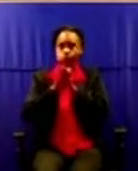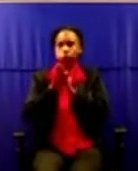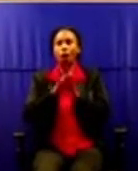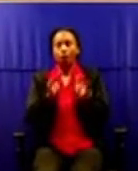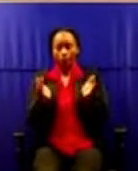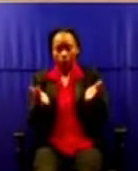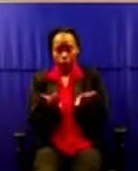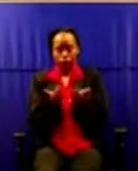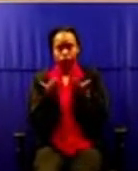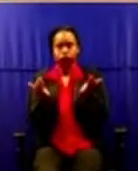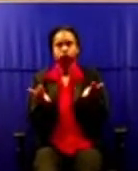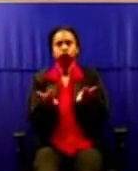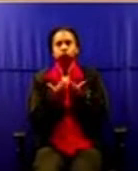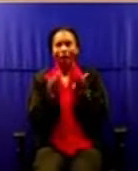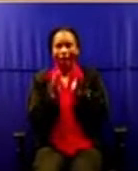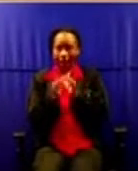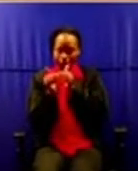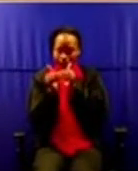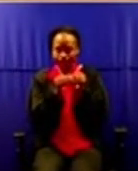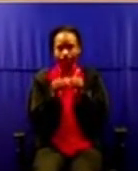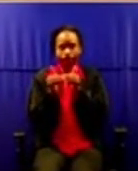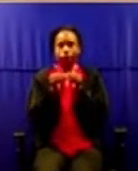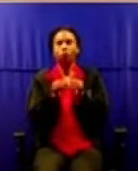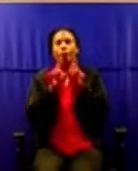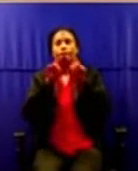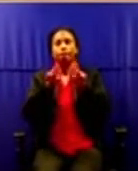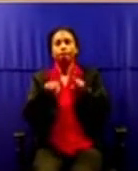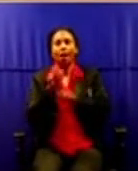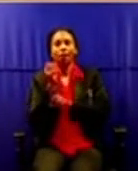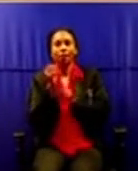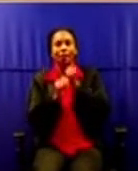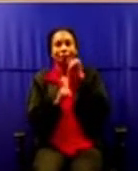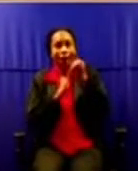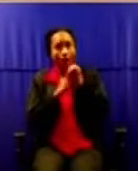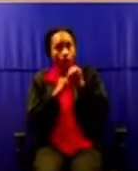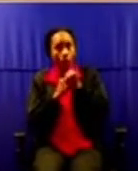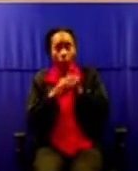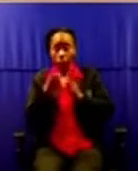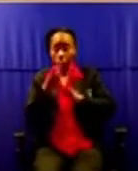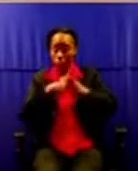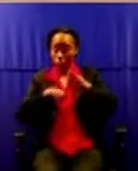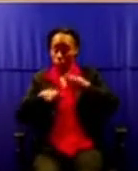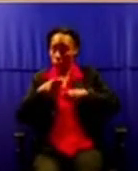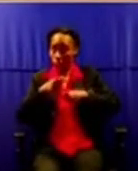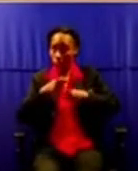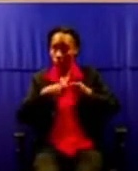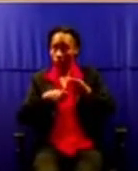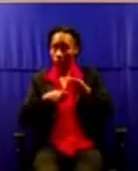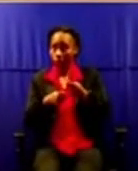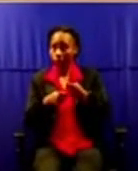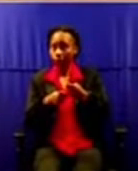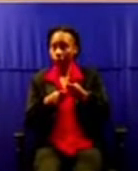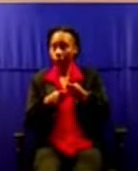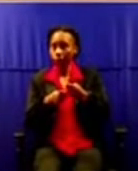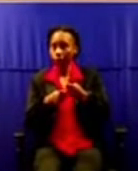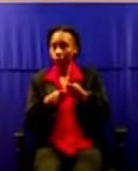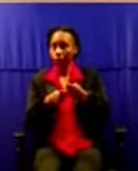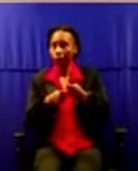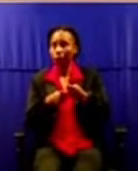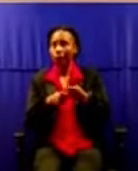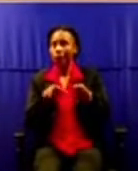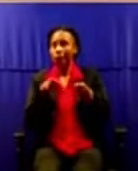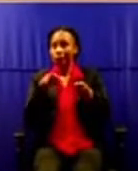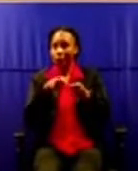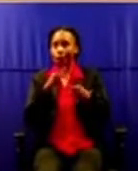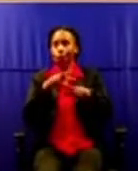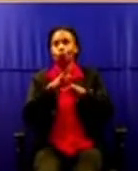to develop. We must support the commercialization of the products that